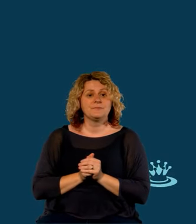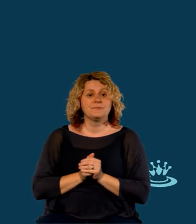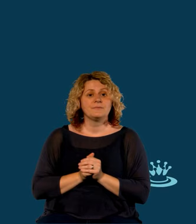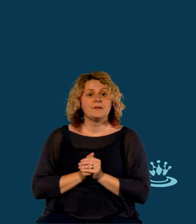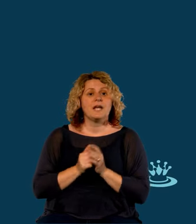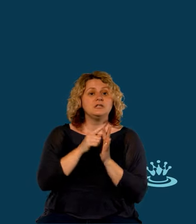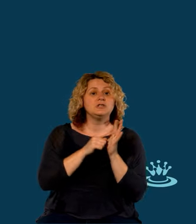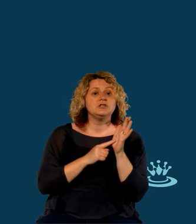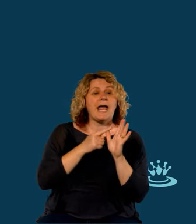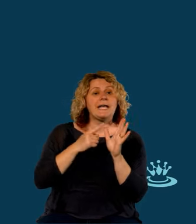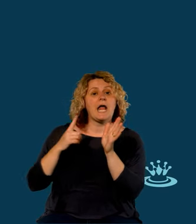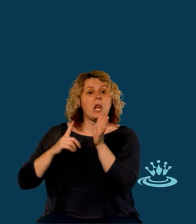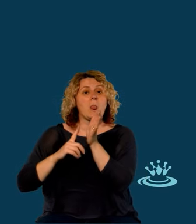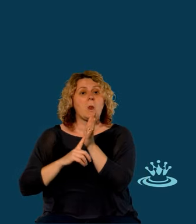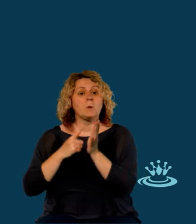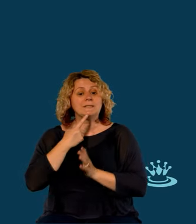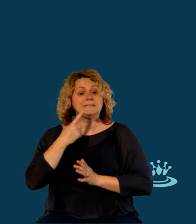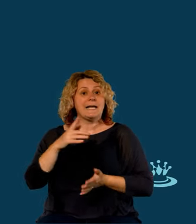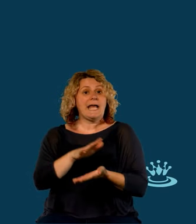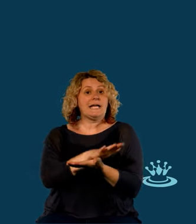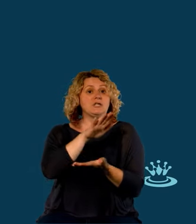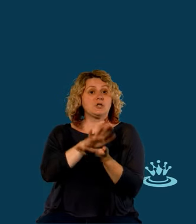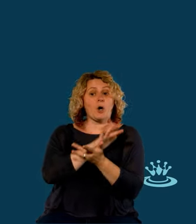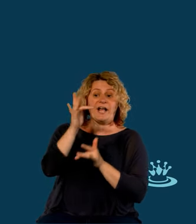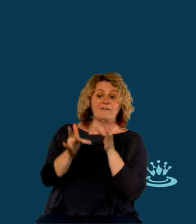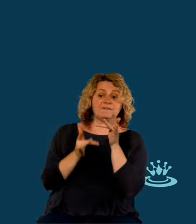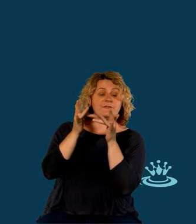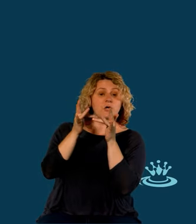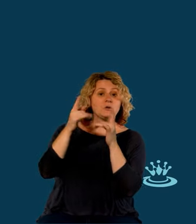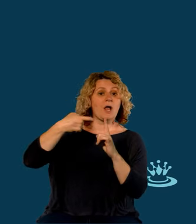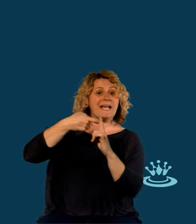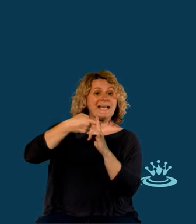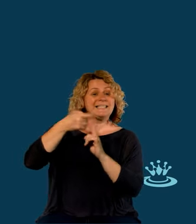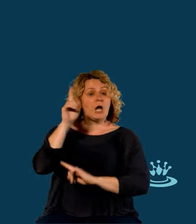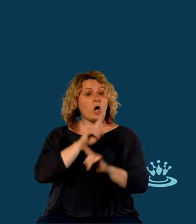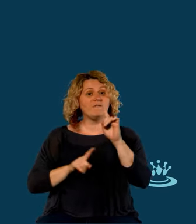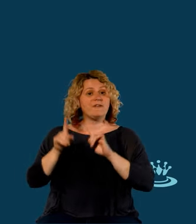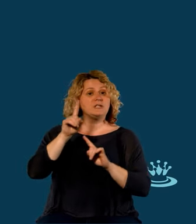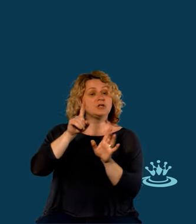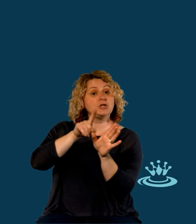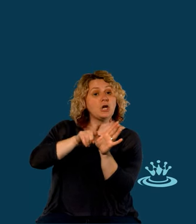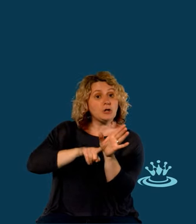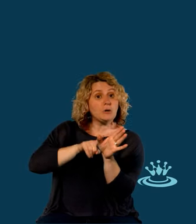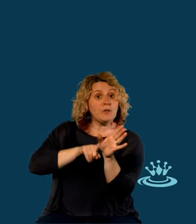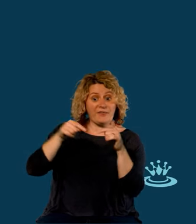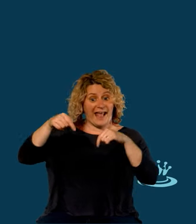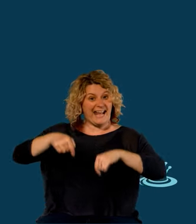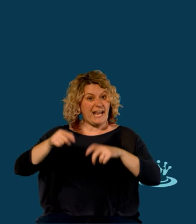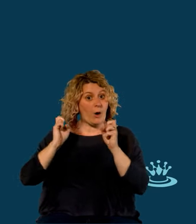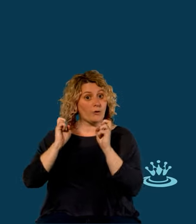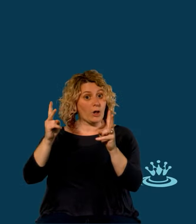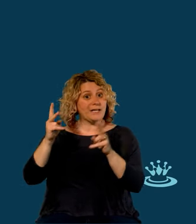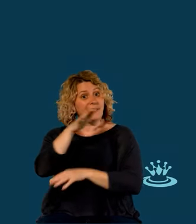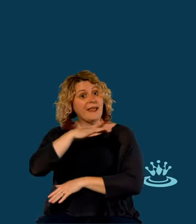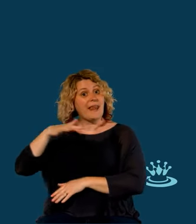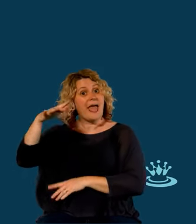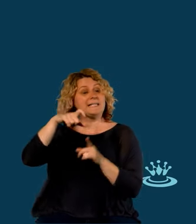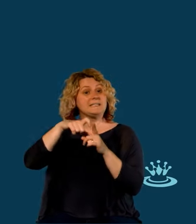Luke, who say, enjoying virtually Keswick Convention Youth in the Lakes.